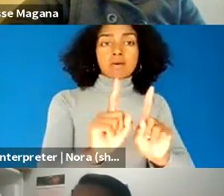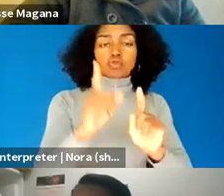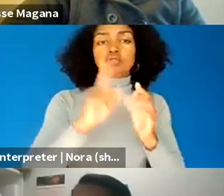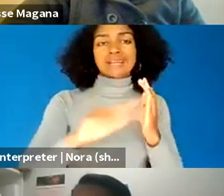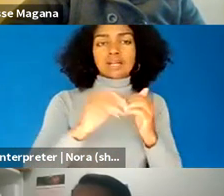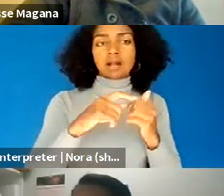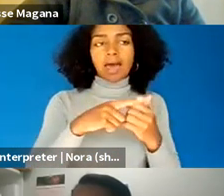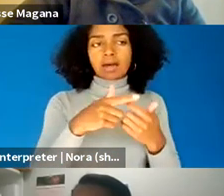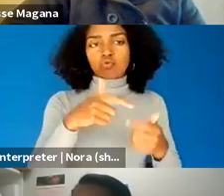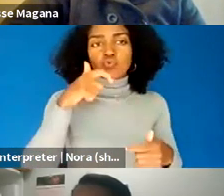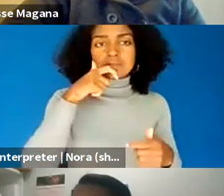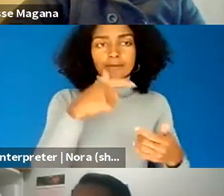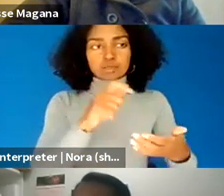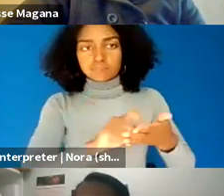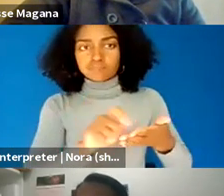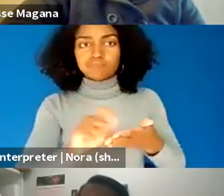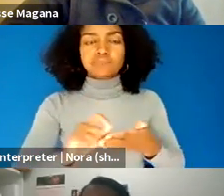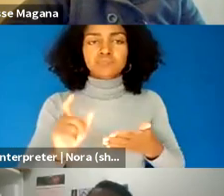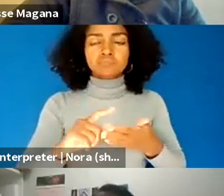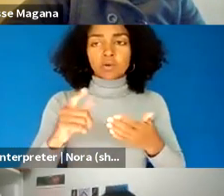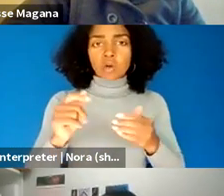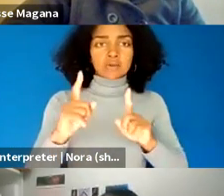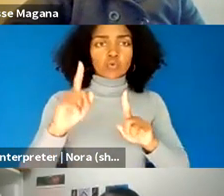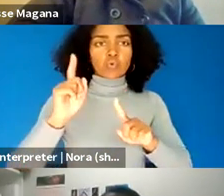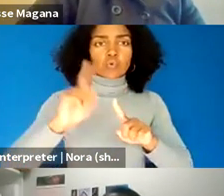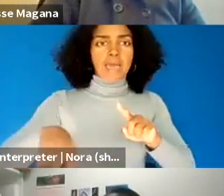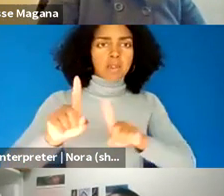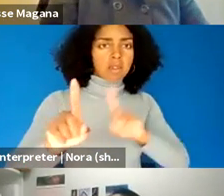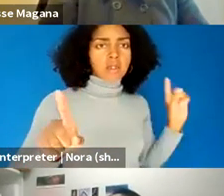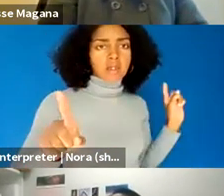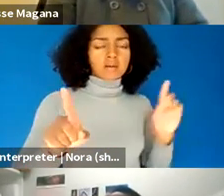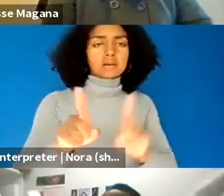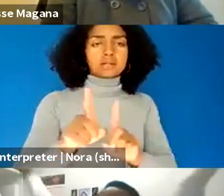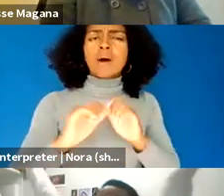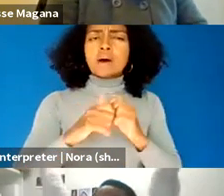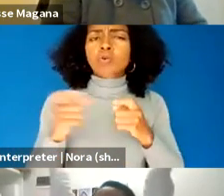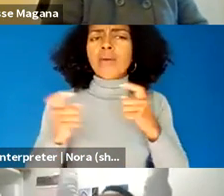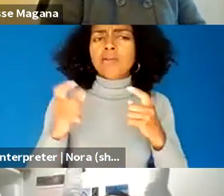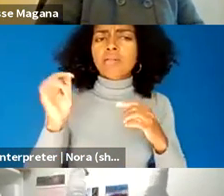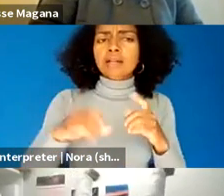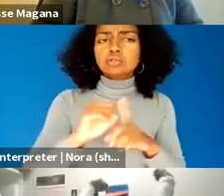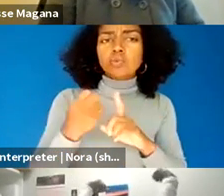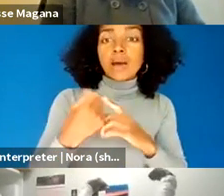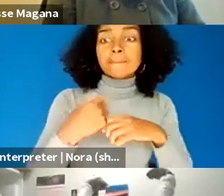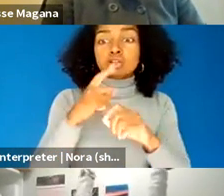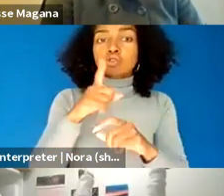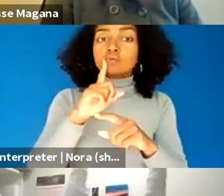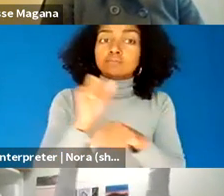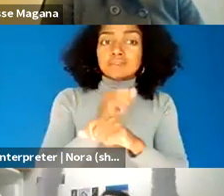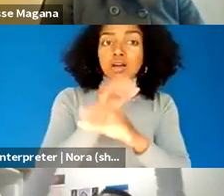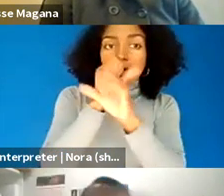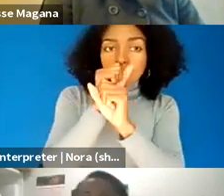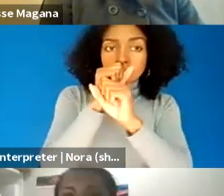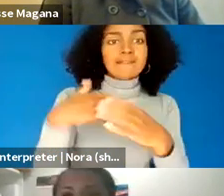question is, how do you handle this being a confidential intake? Are there any questions about that particular scenario before we put